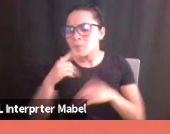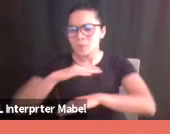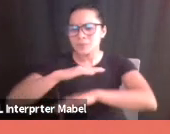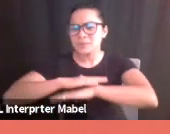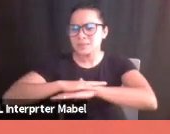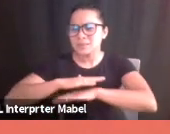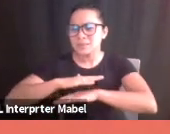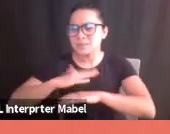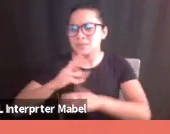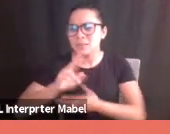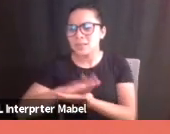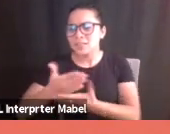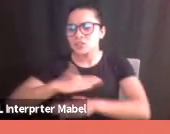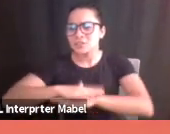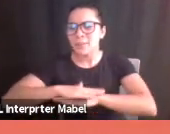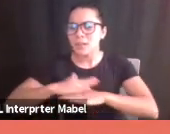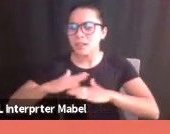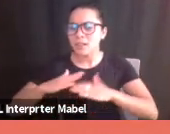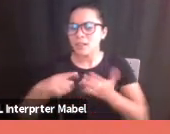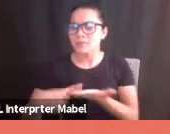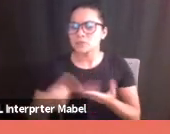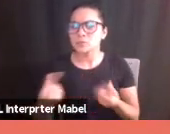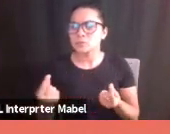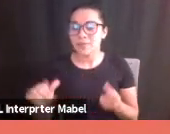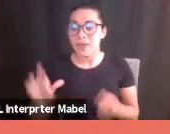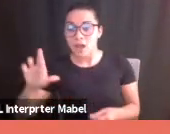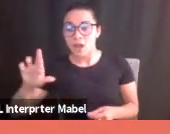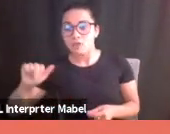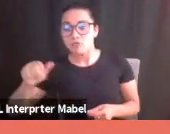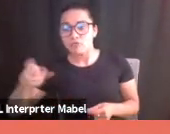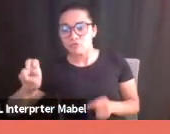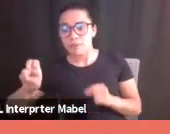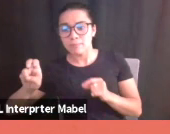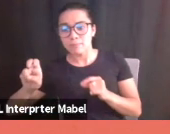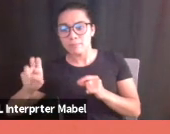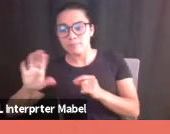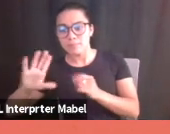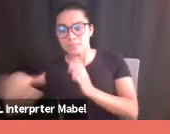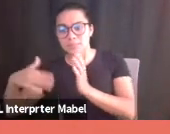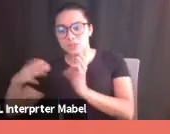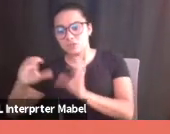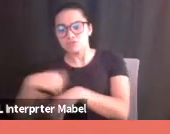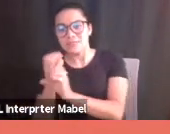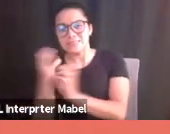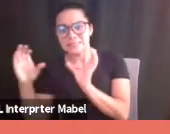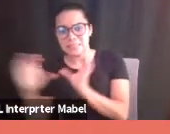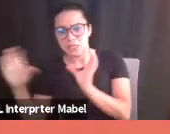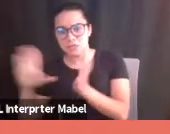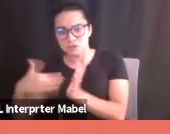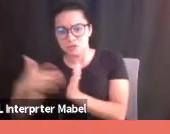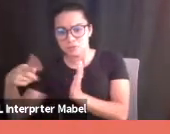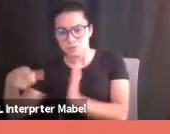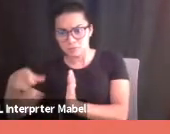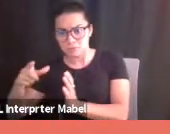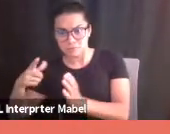to hold these? I mean, I wouldn't say yes across the board for all rape crisis centers. I would say